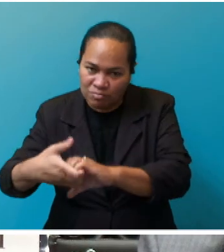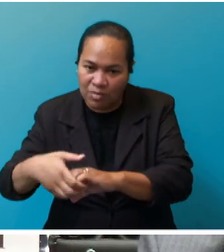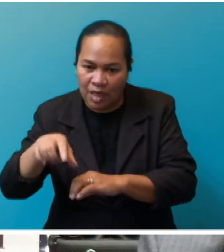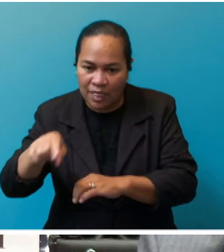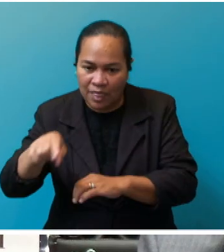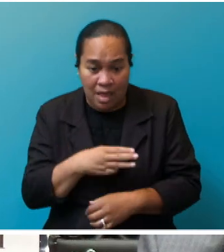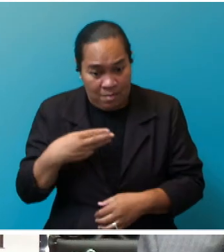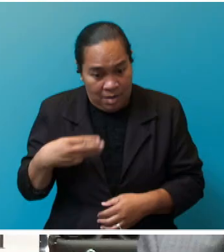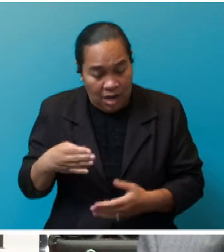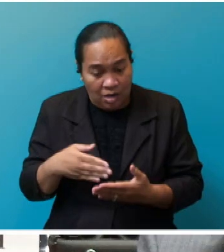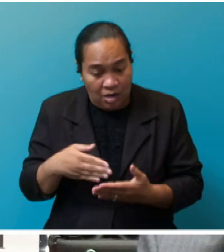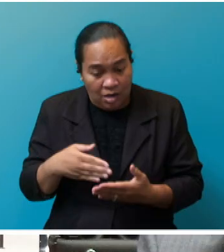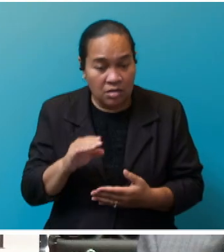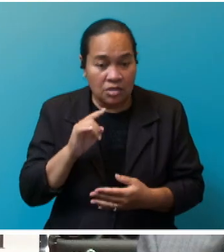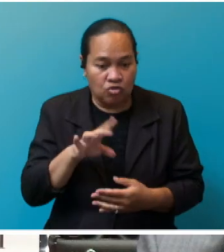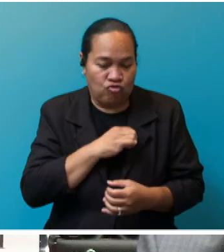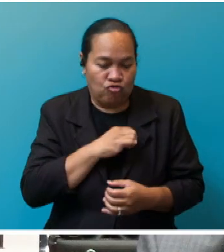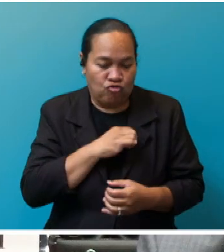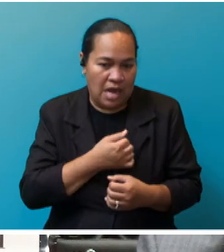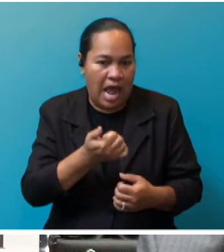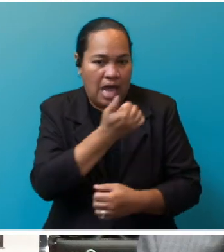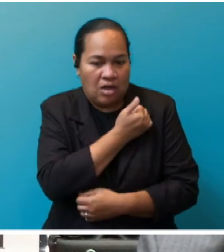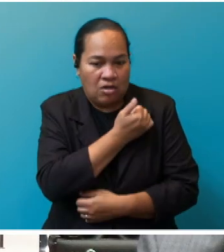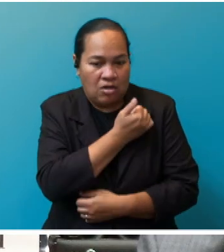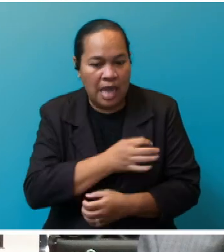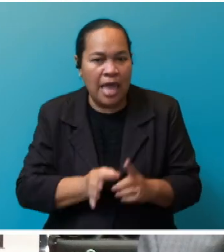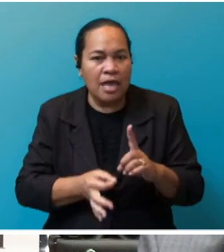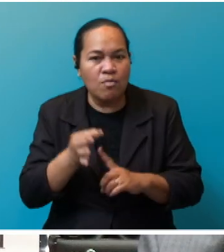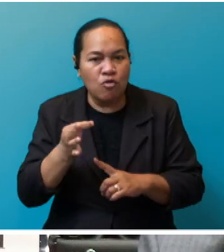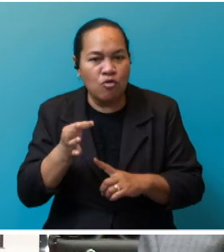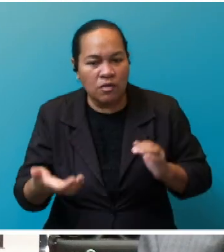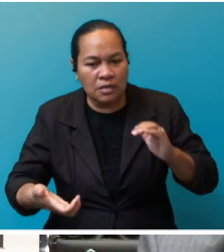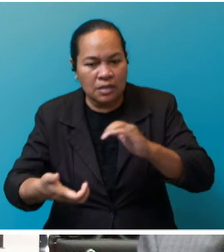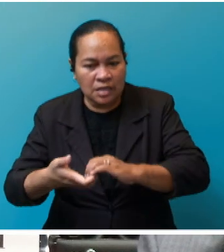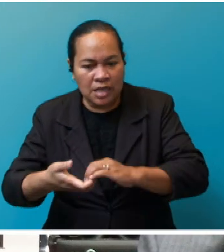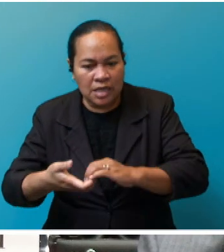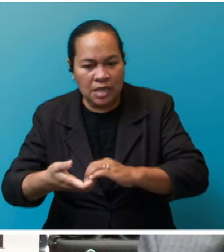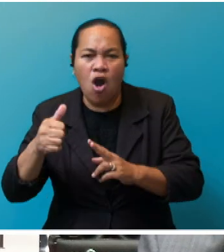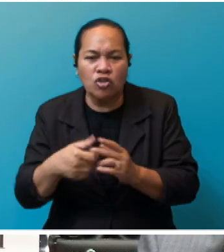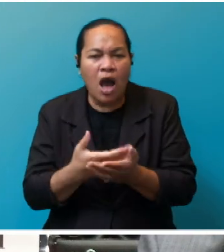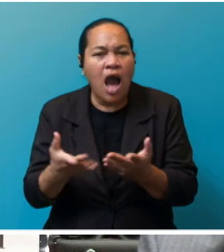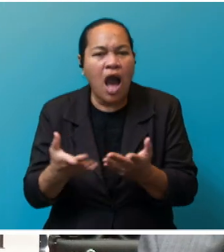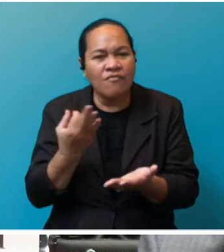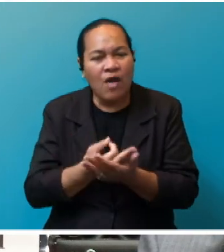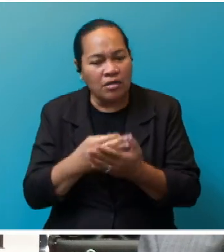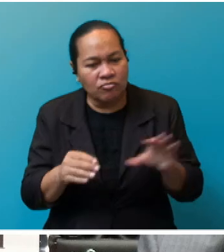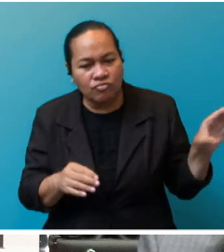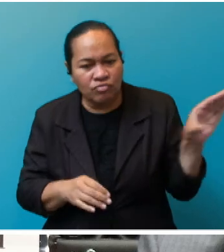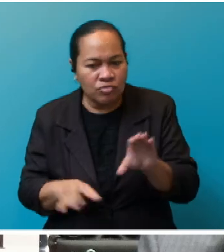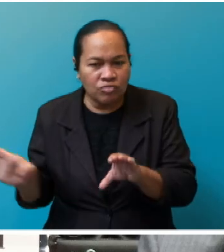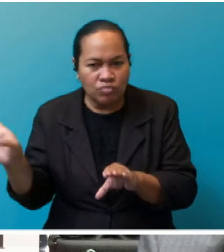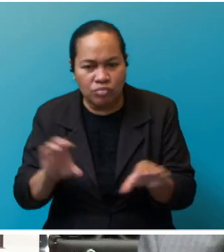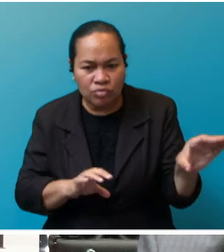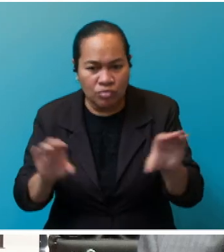further reforms to strengthen accountability, improve member engagement, and modernize funding mechanisms. For the coalition government,